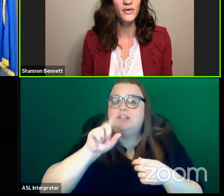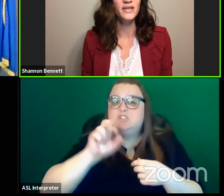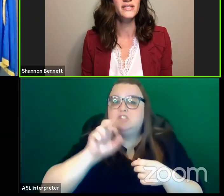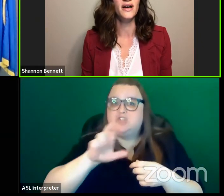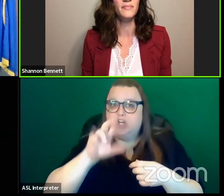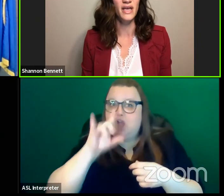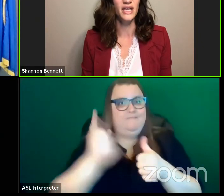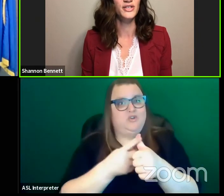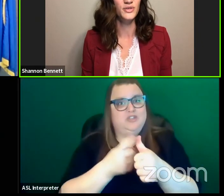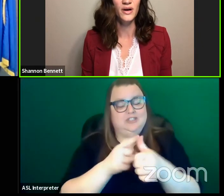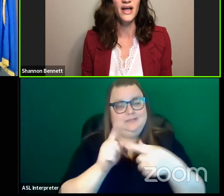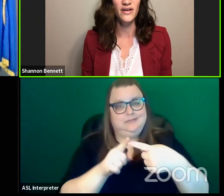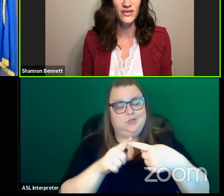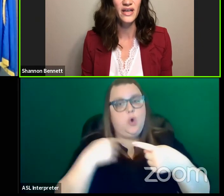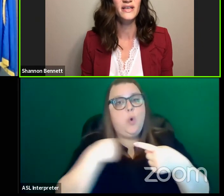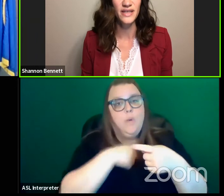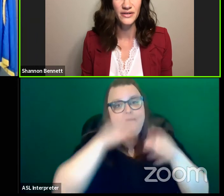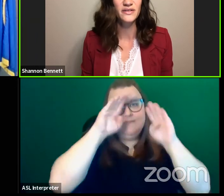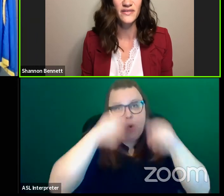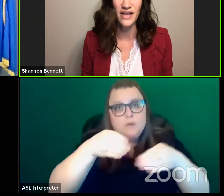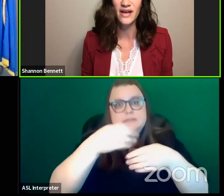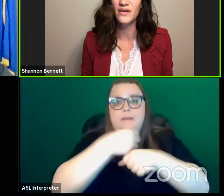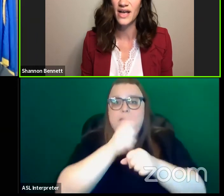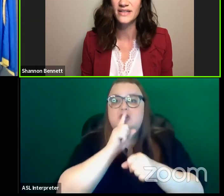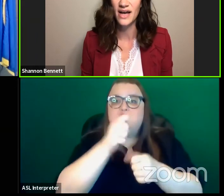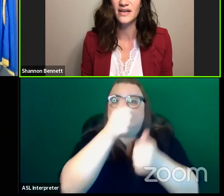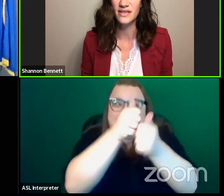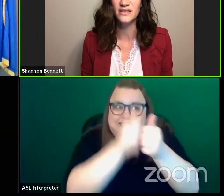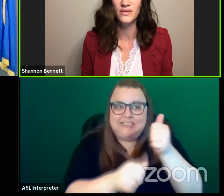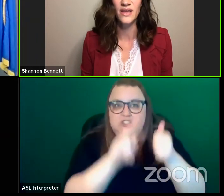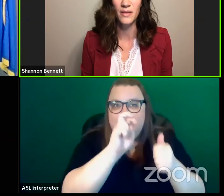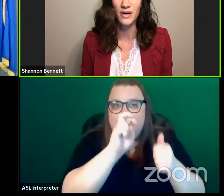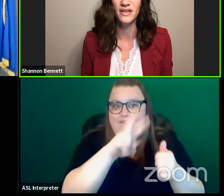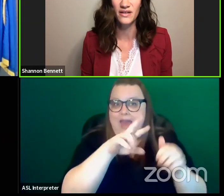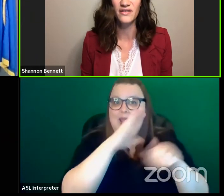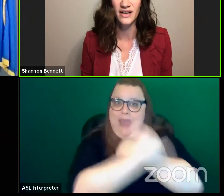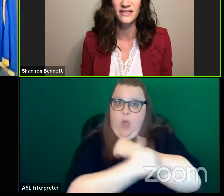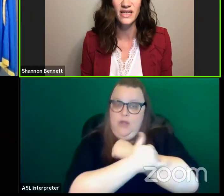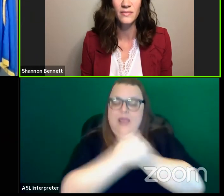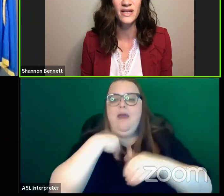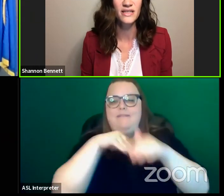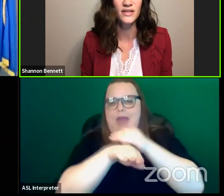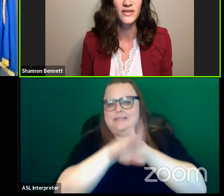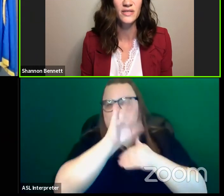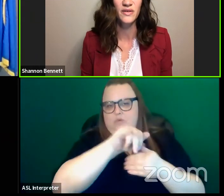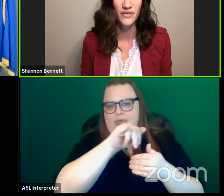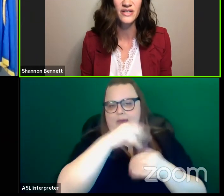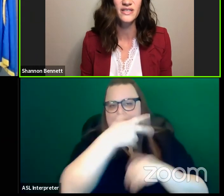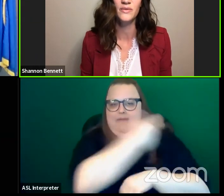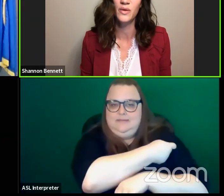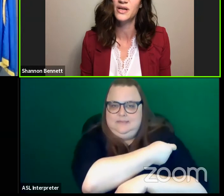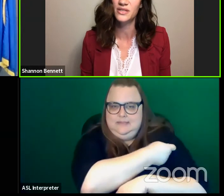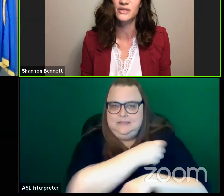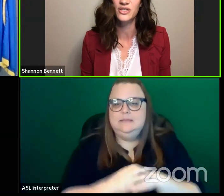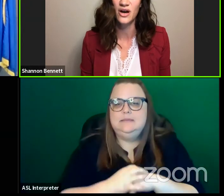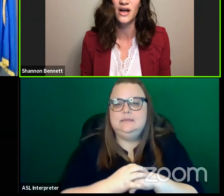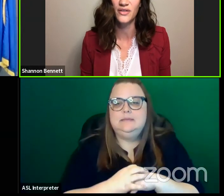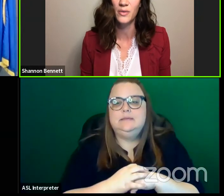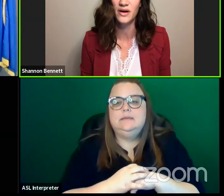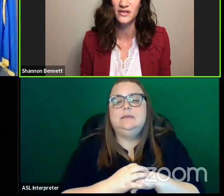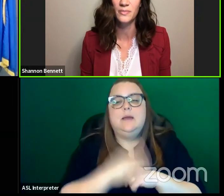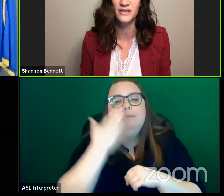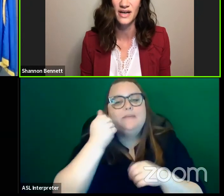are focused on making sure every single Nevada county has access to that particular vaccine because it's going to be first, and we want to ensure